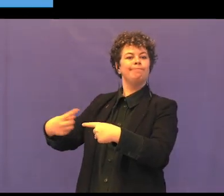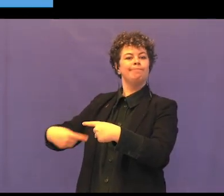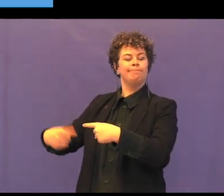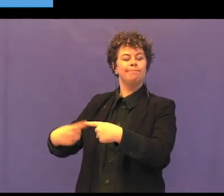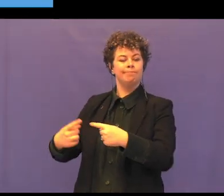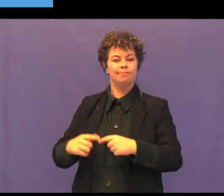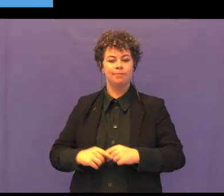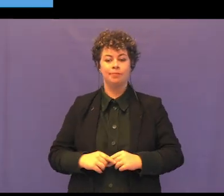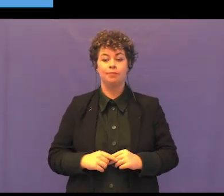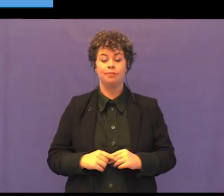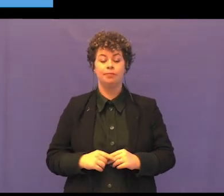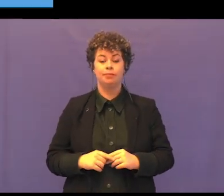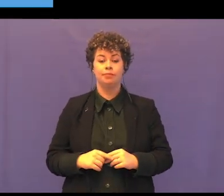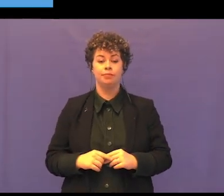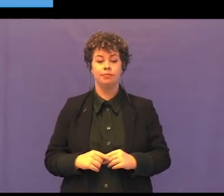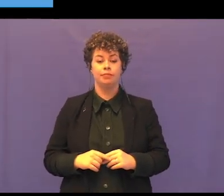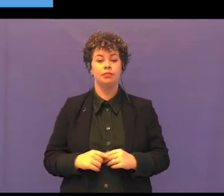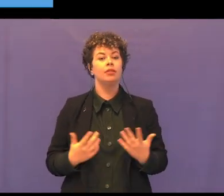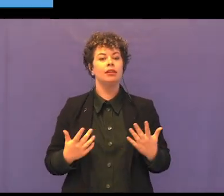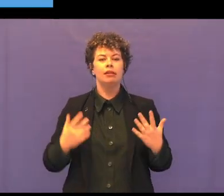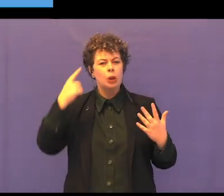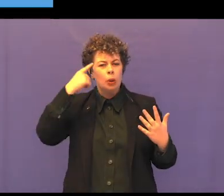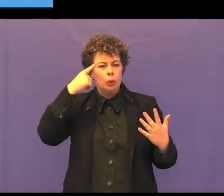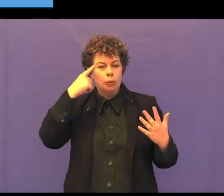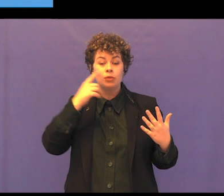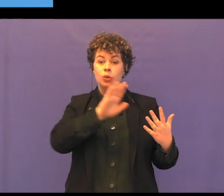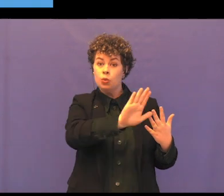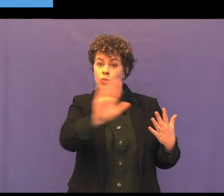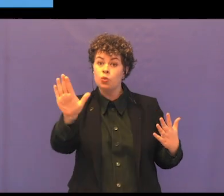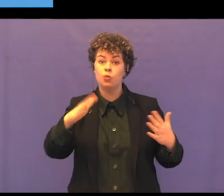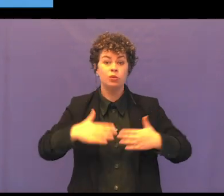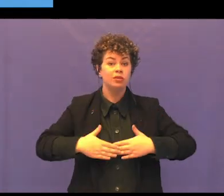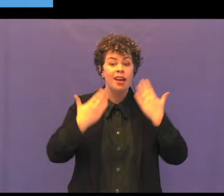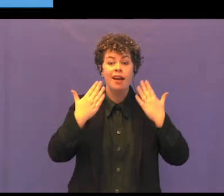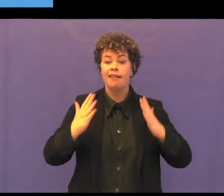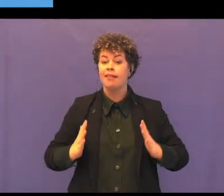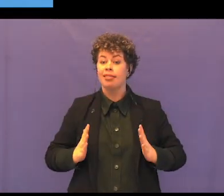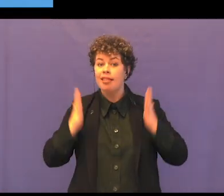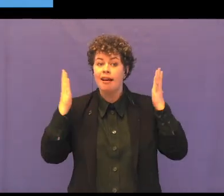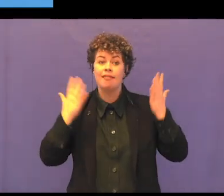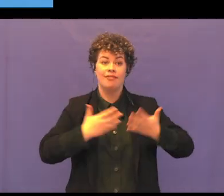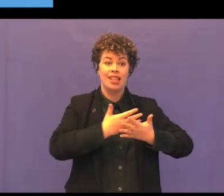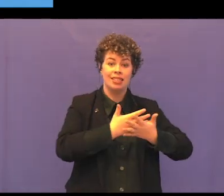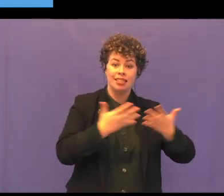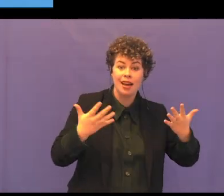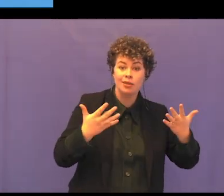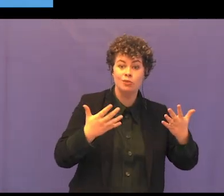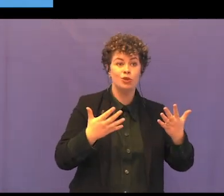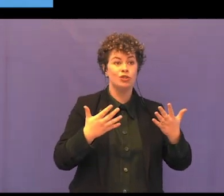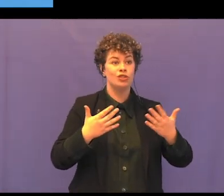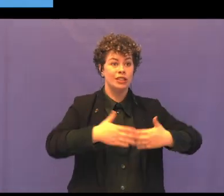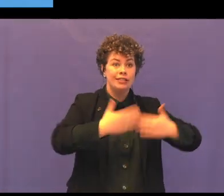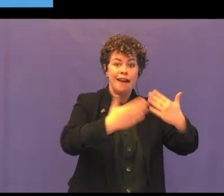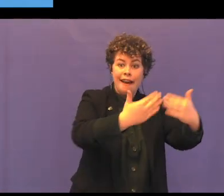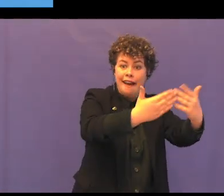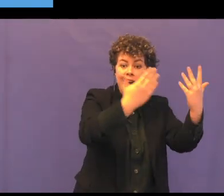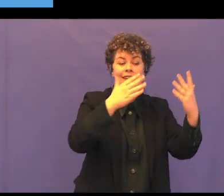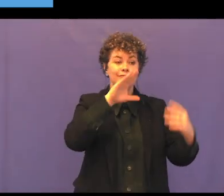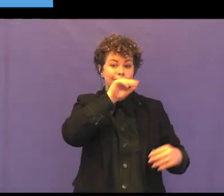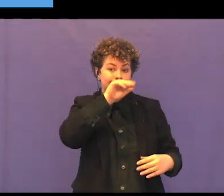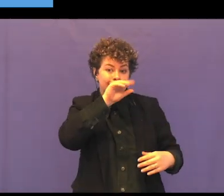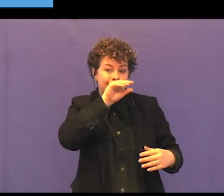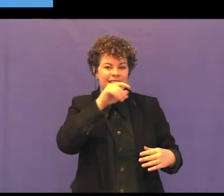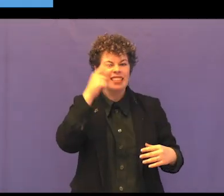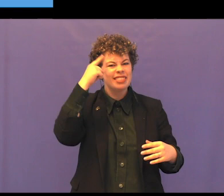know, think about how many poems, plays, novels in your language or